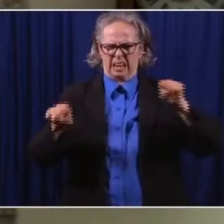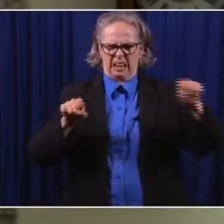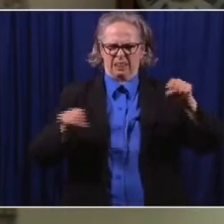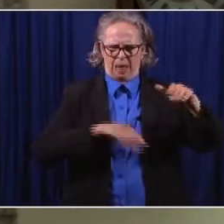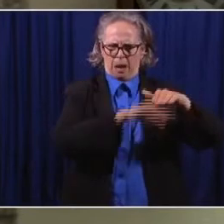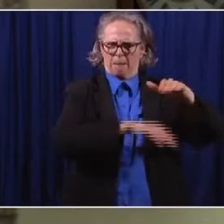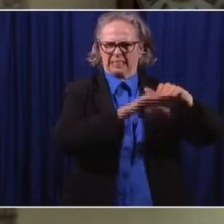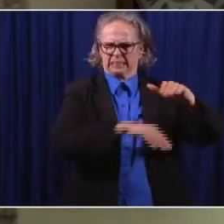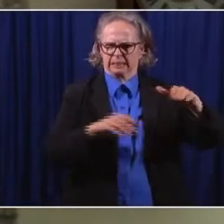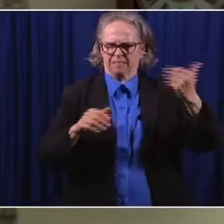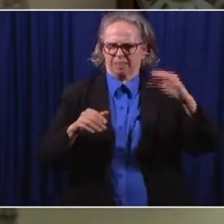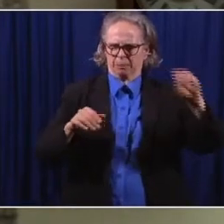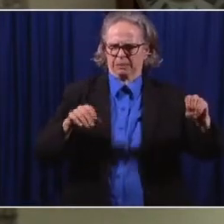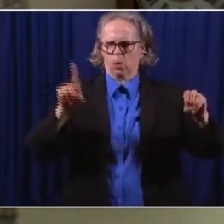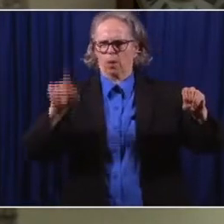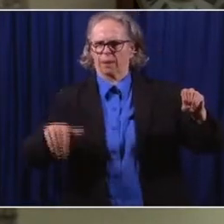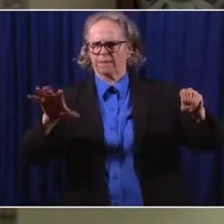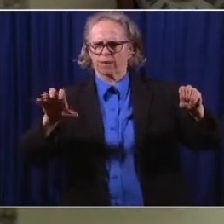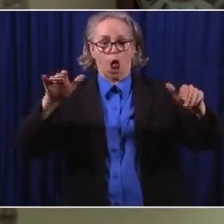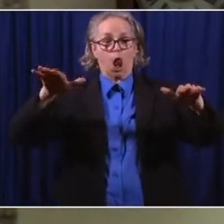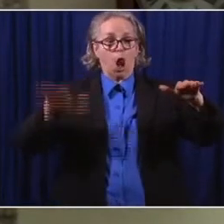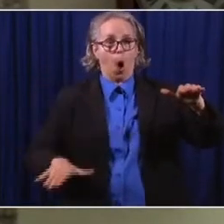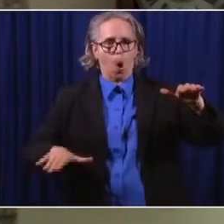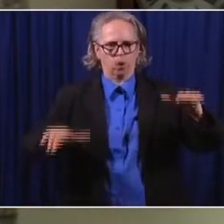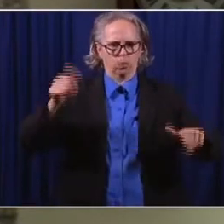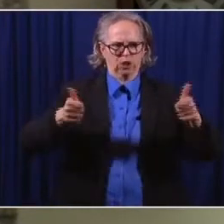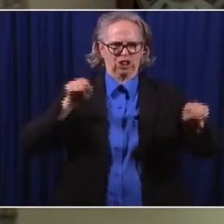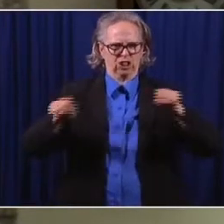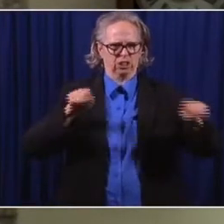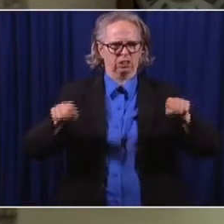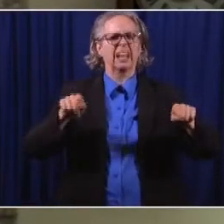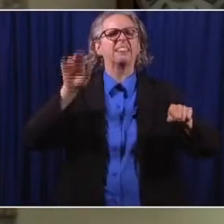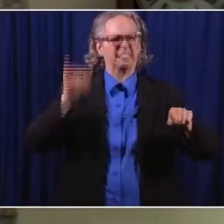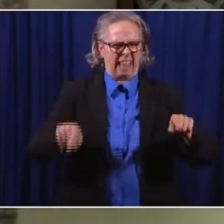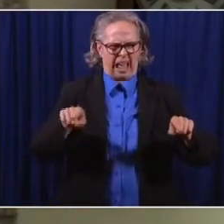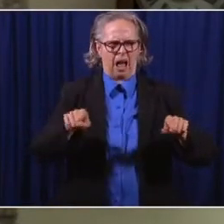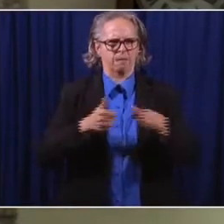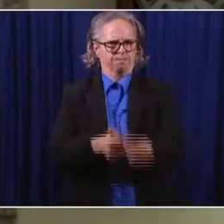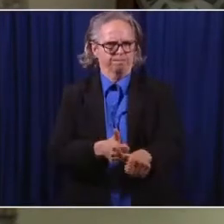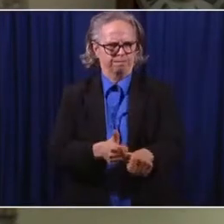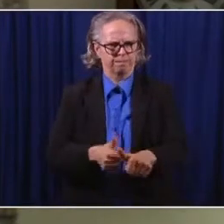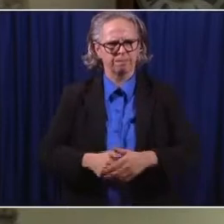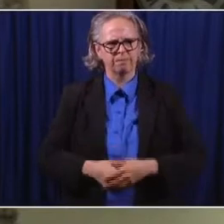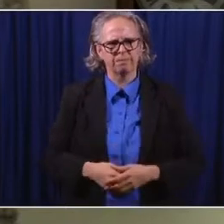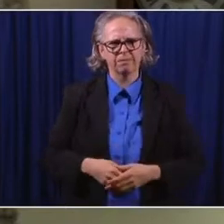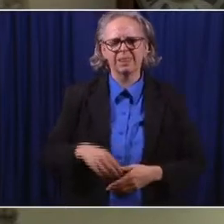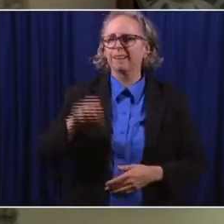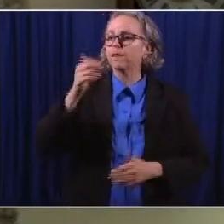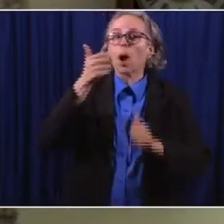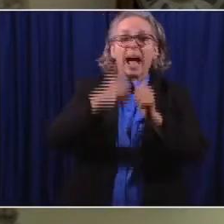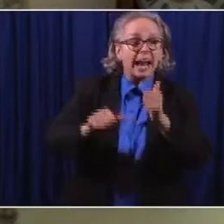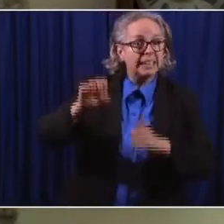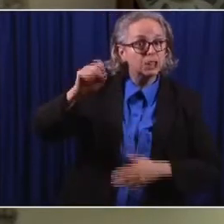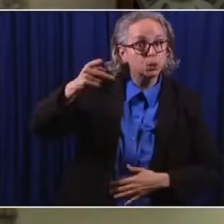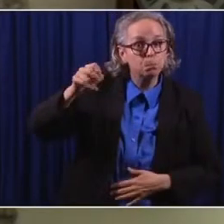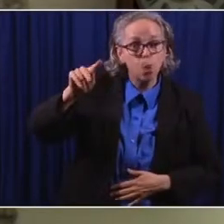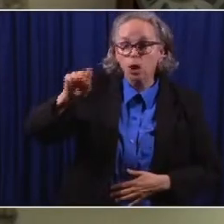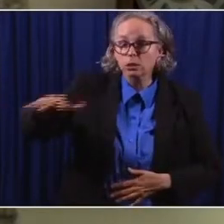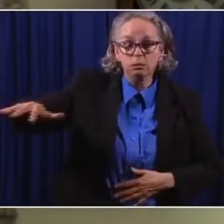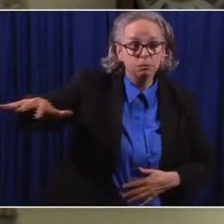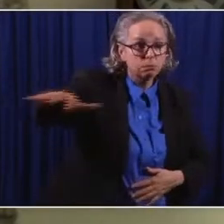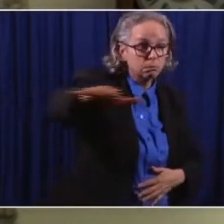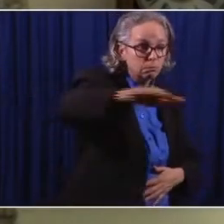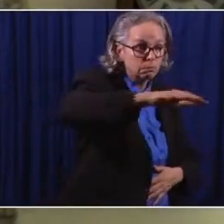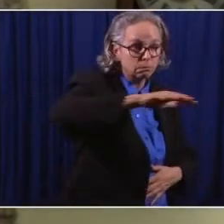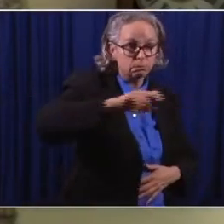mentioned before, that when you look at other sports, if they come with a plan,